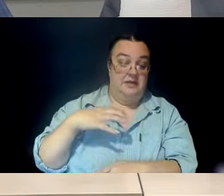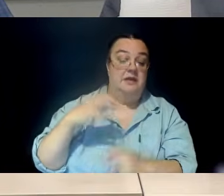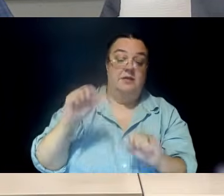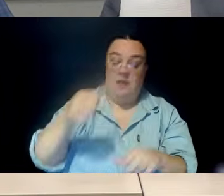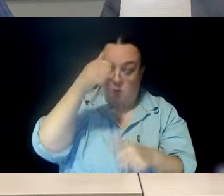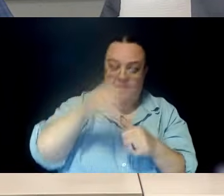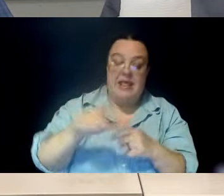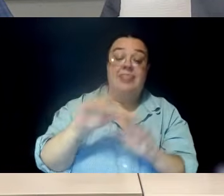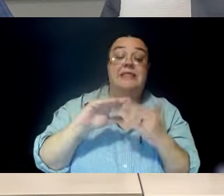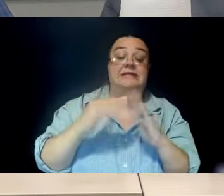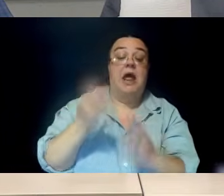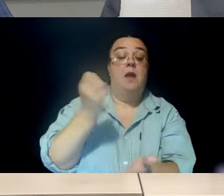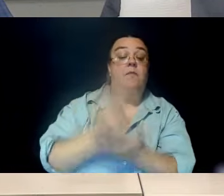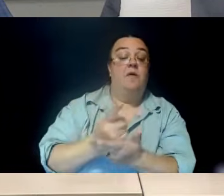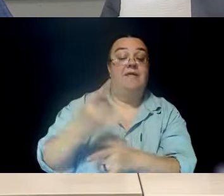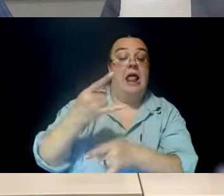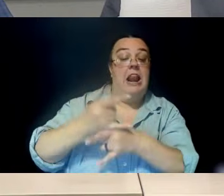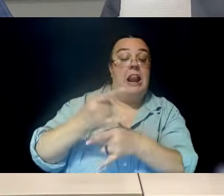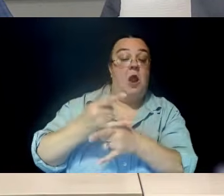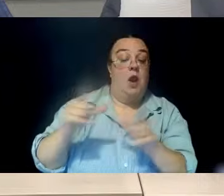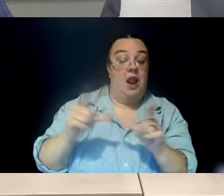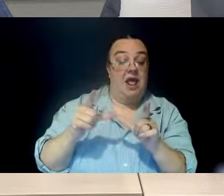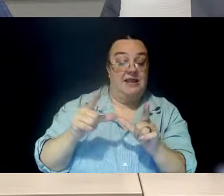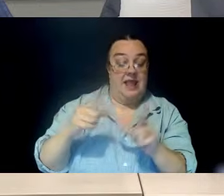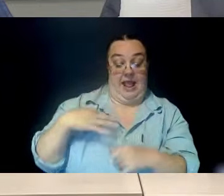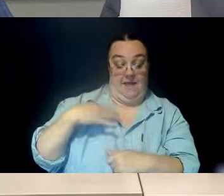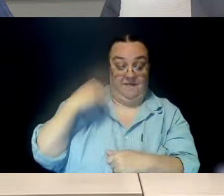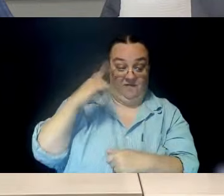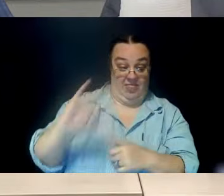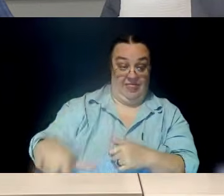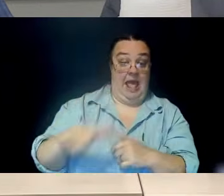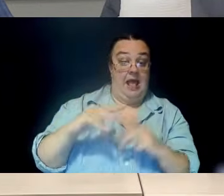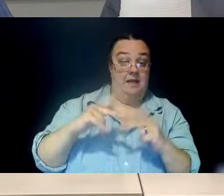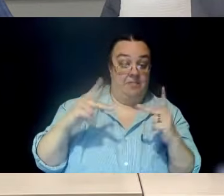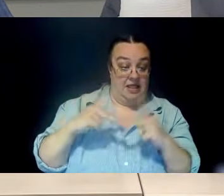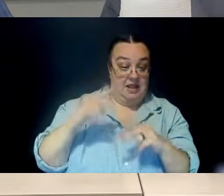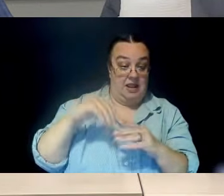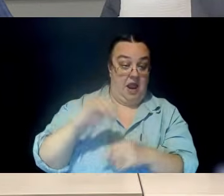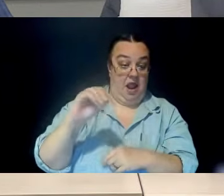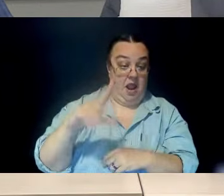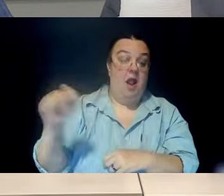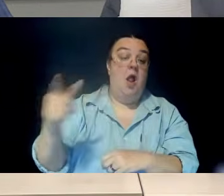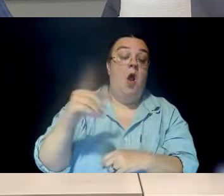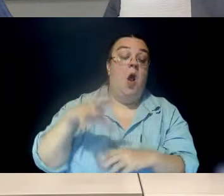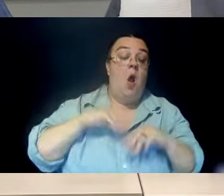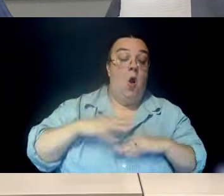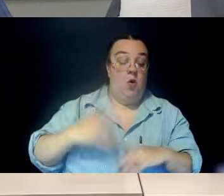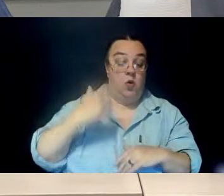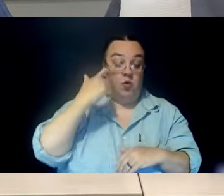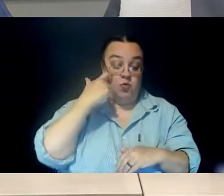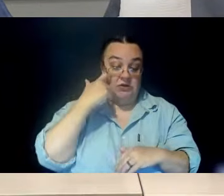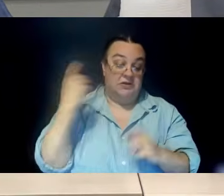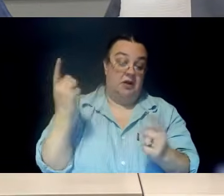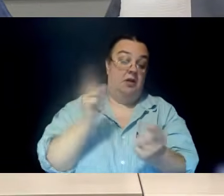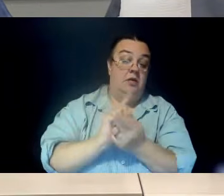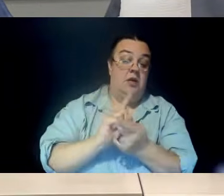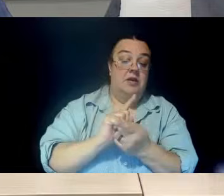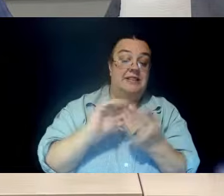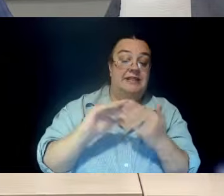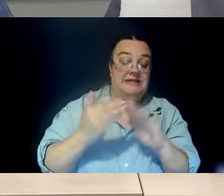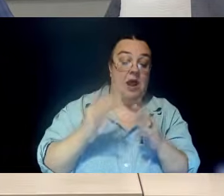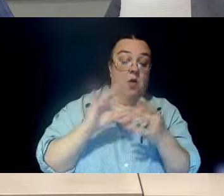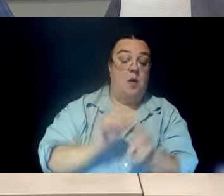license application for the establishment in October. The owner has recently approached the town regarding a family